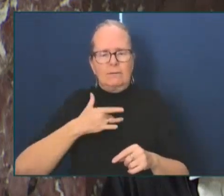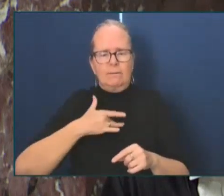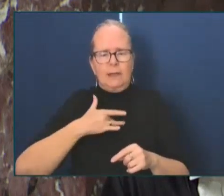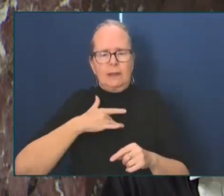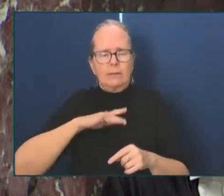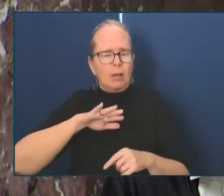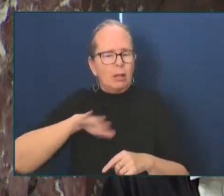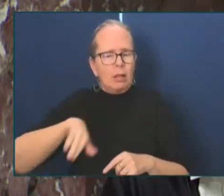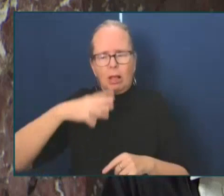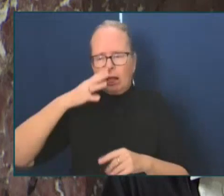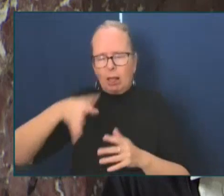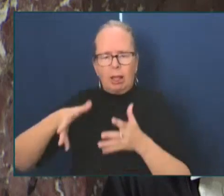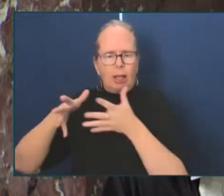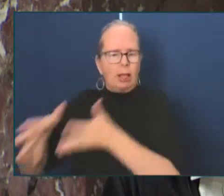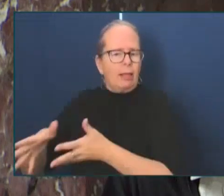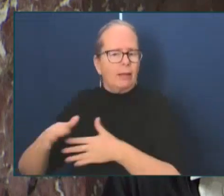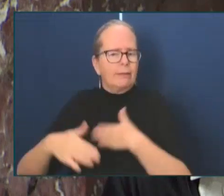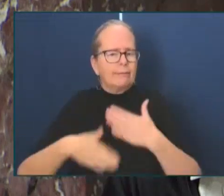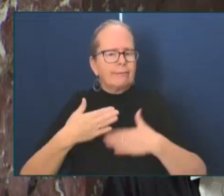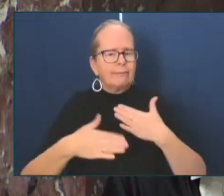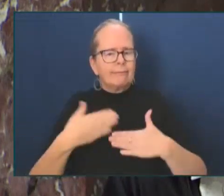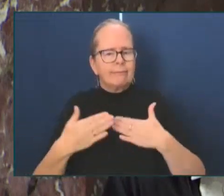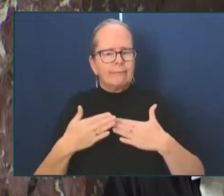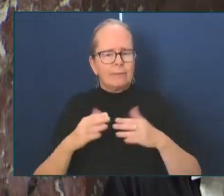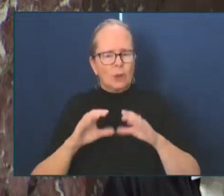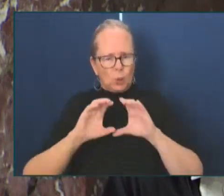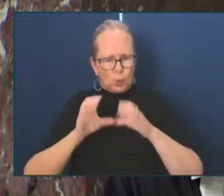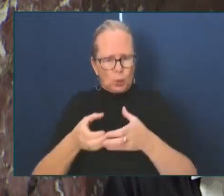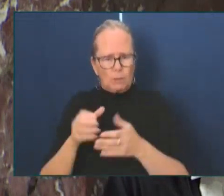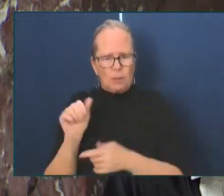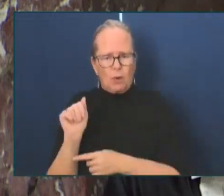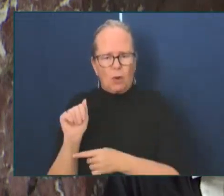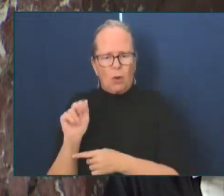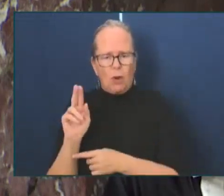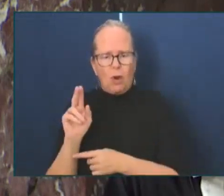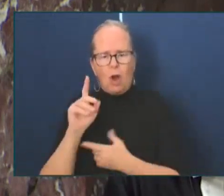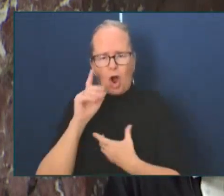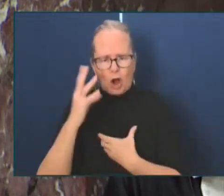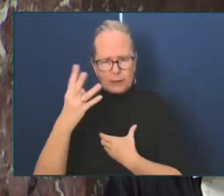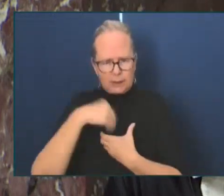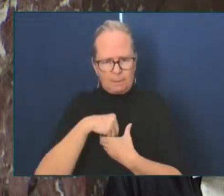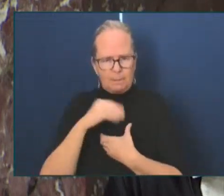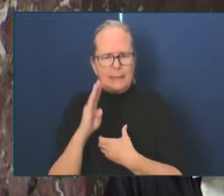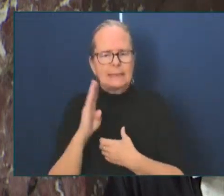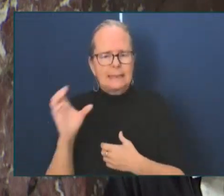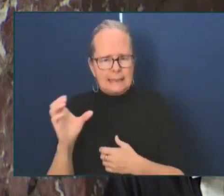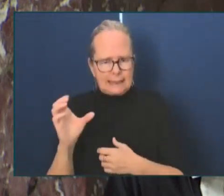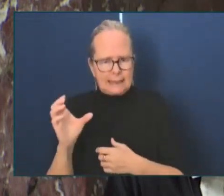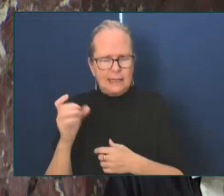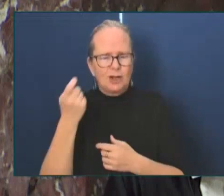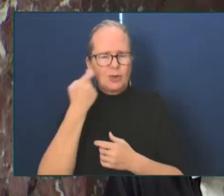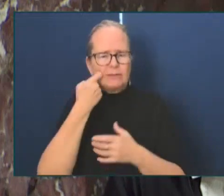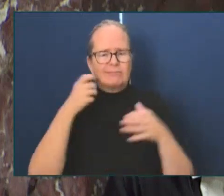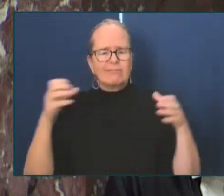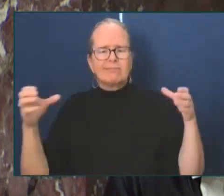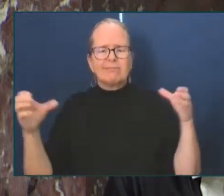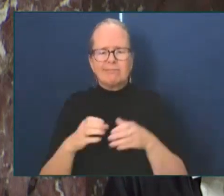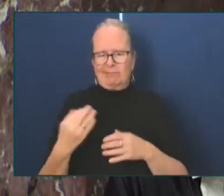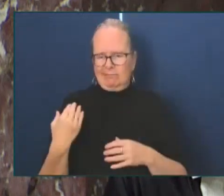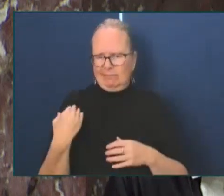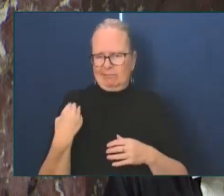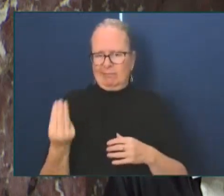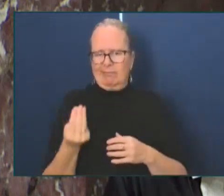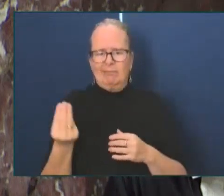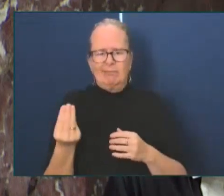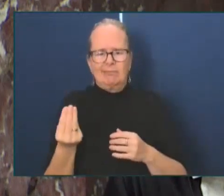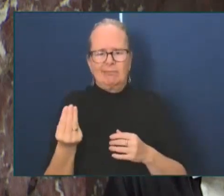agreed with us that we need to change the system in order to meet the needs of more children. And for many children